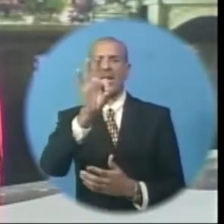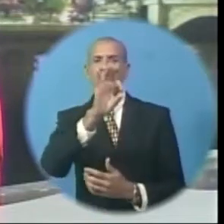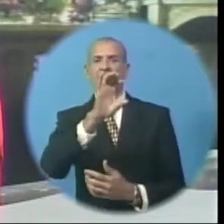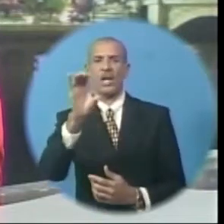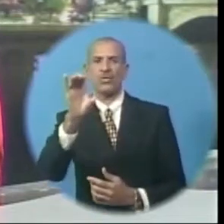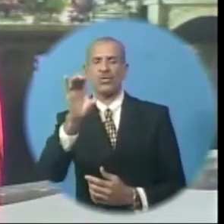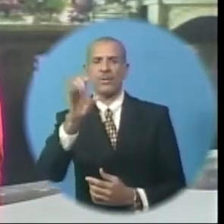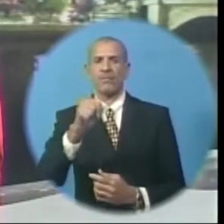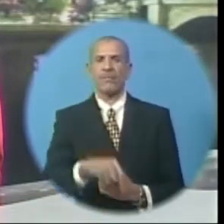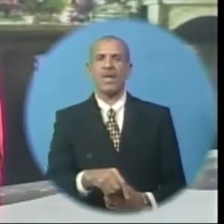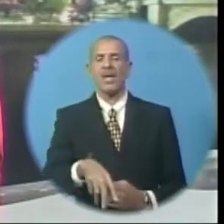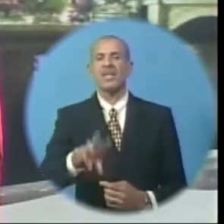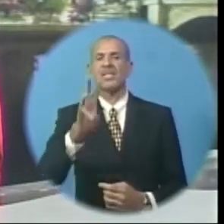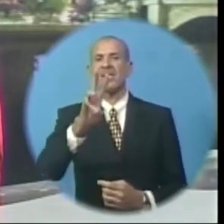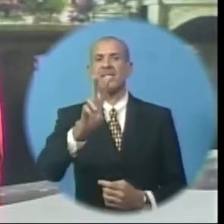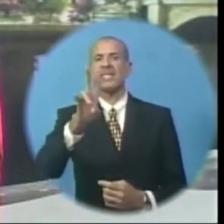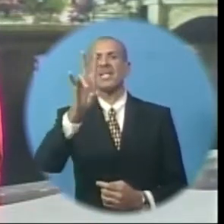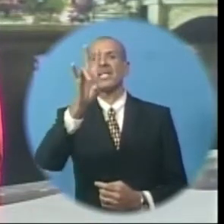132,900.